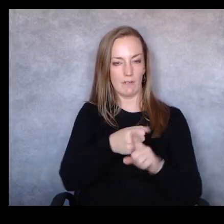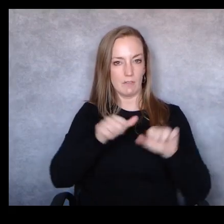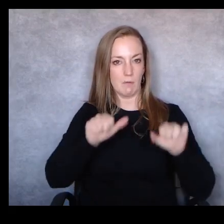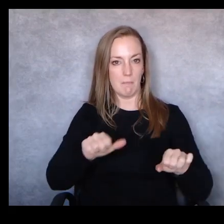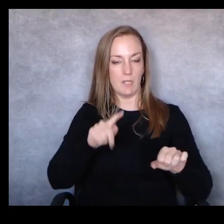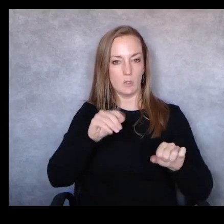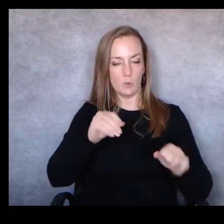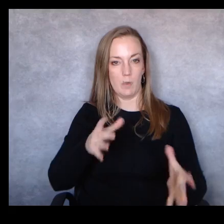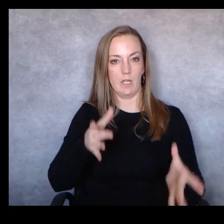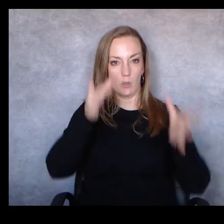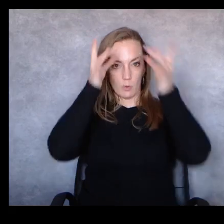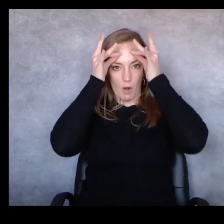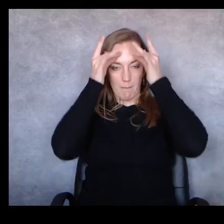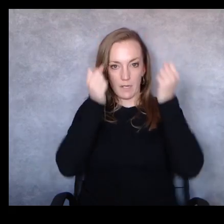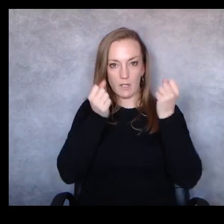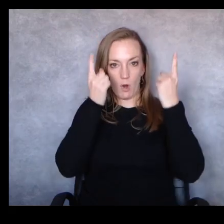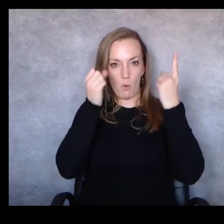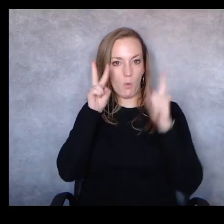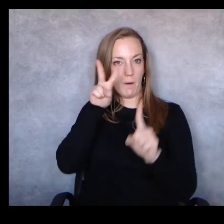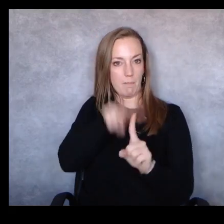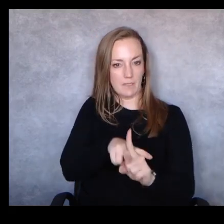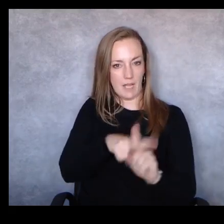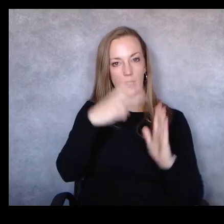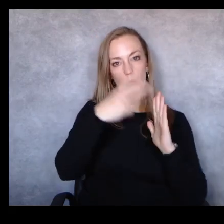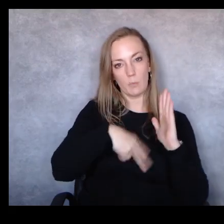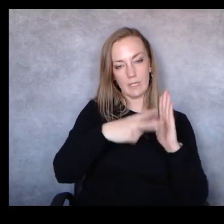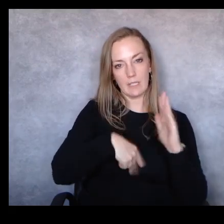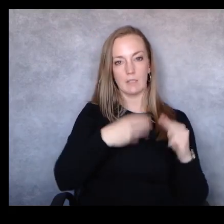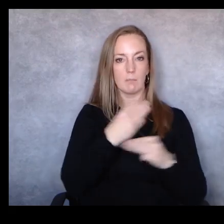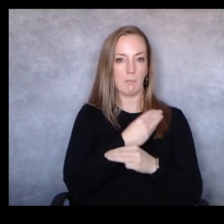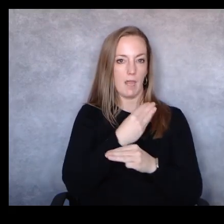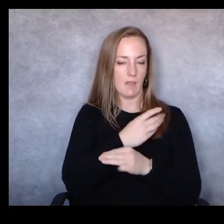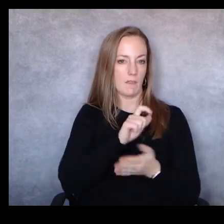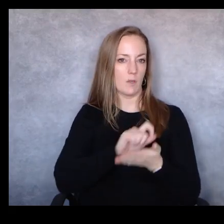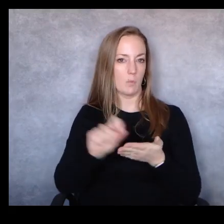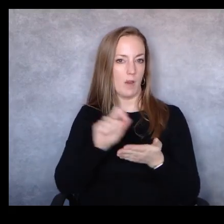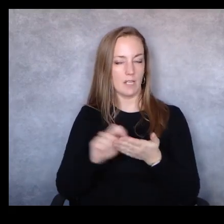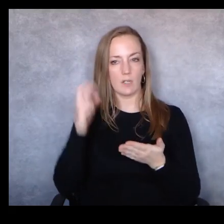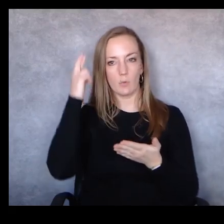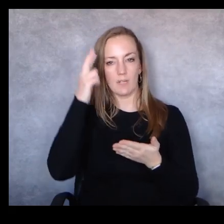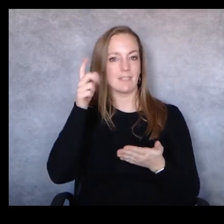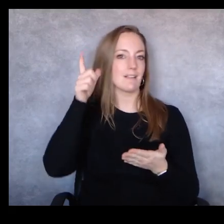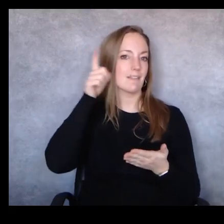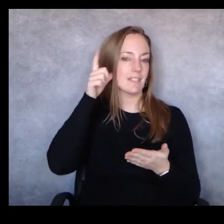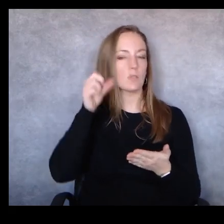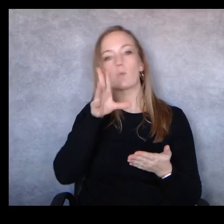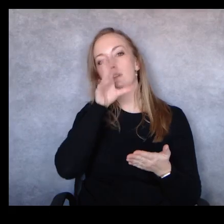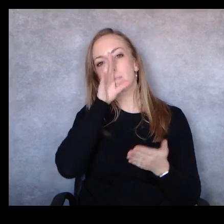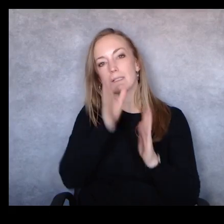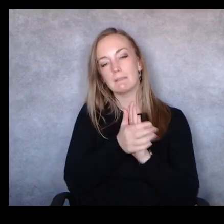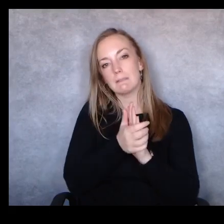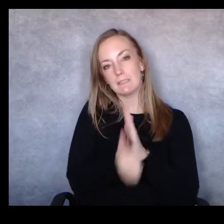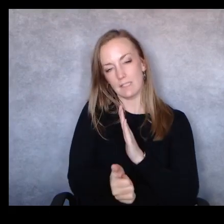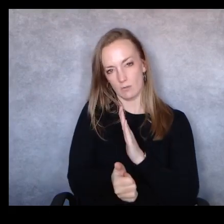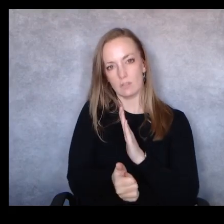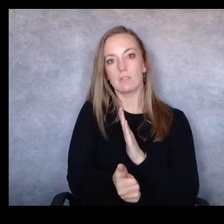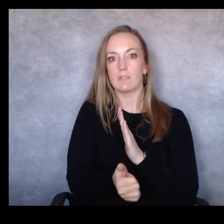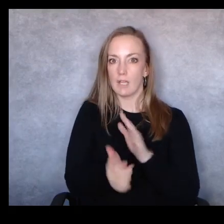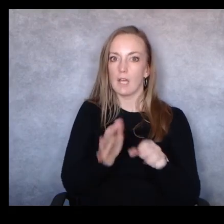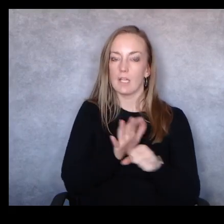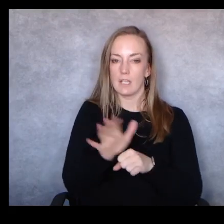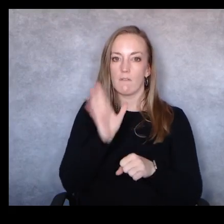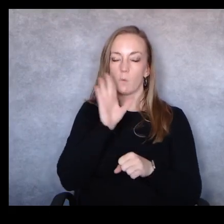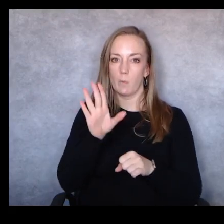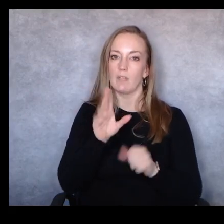acquire, comprehend, or apply reading, math, writing, reasoning, listening, or speaking skills to the extent that